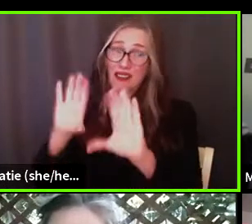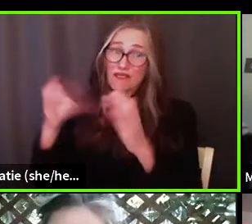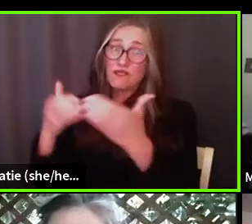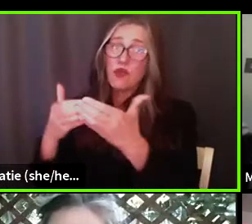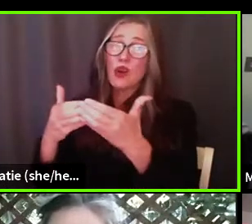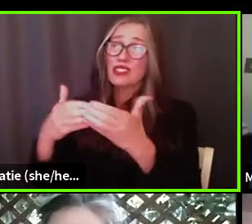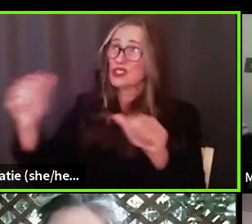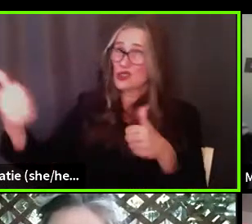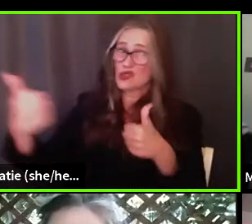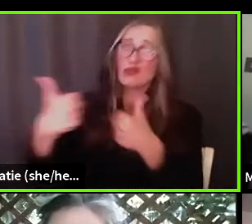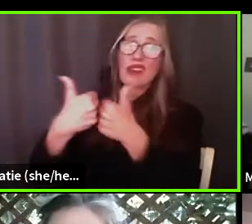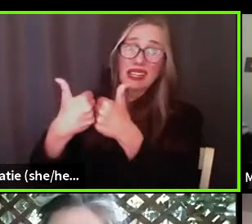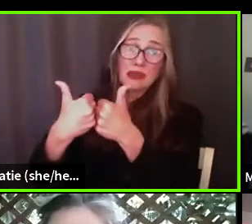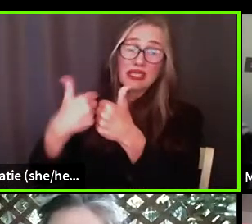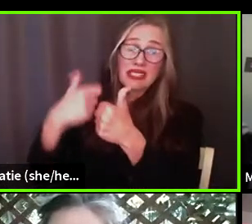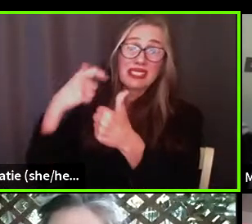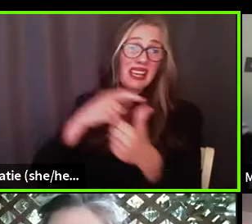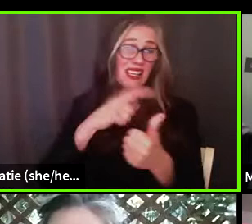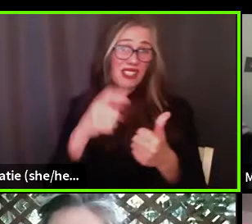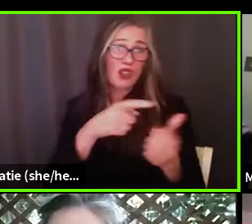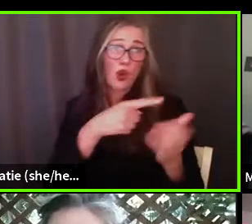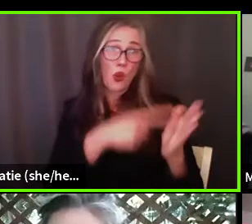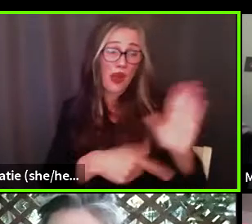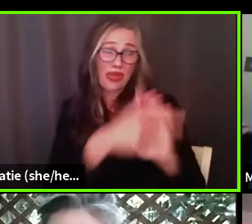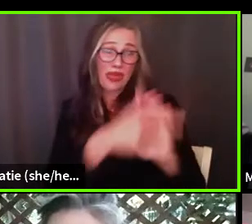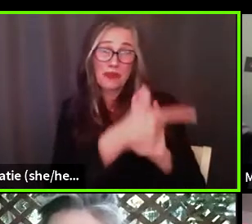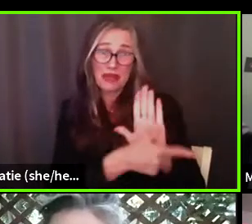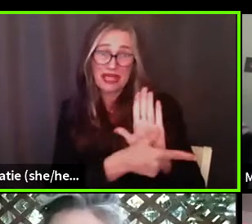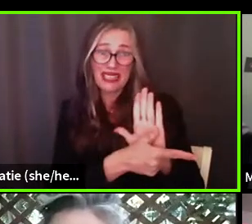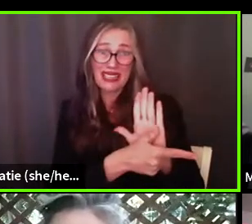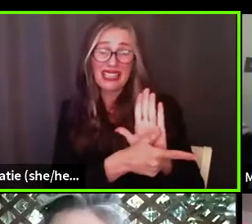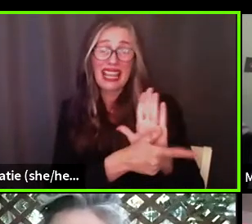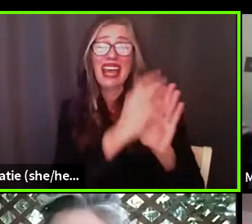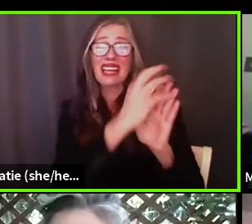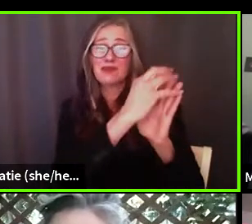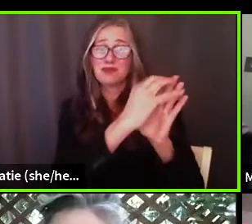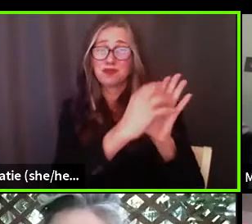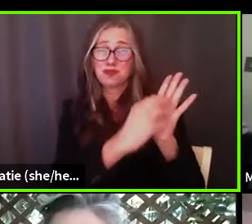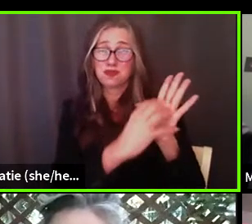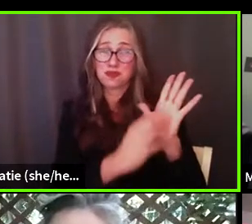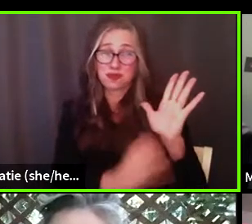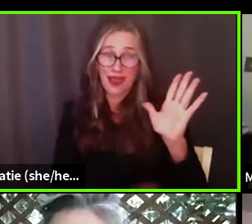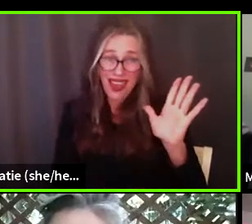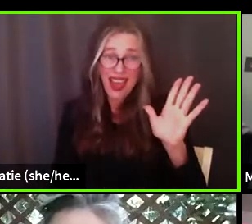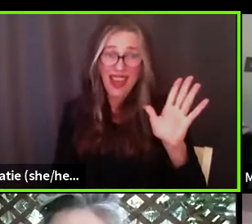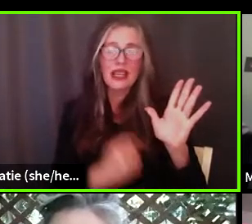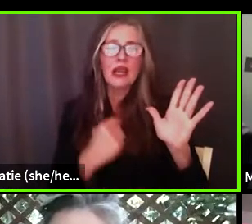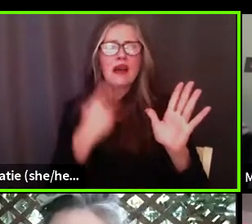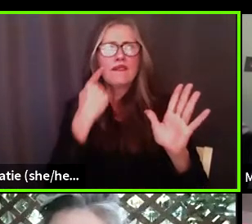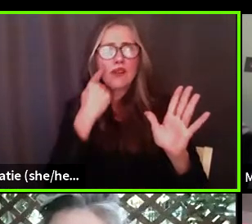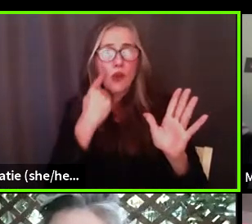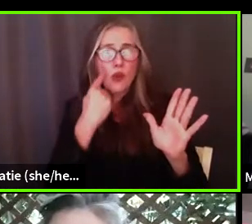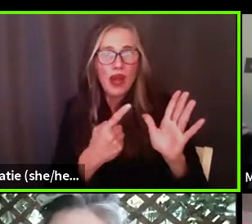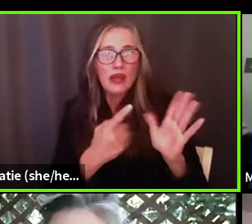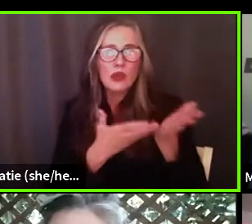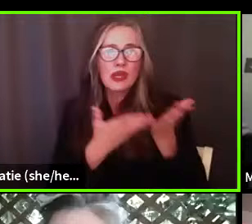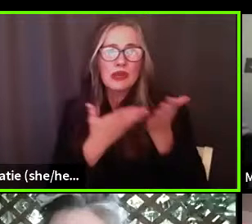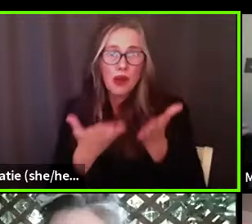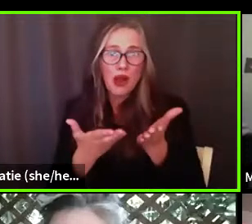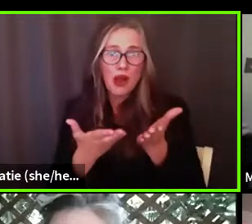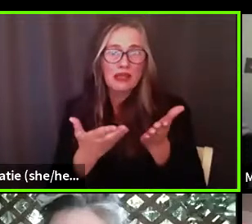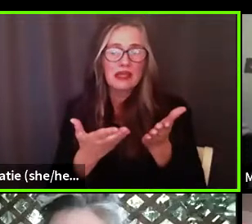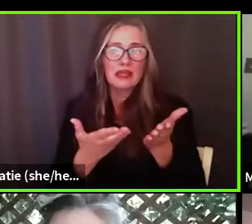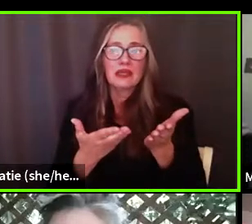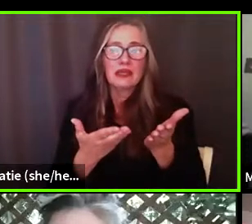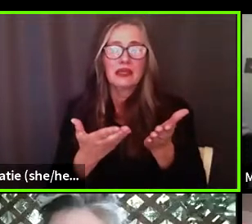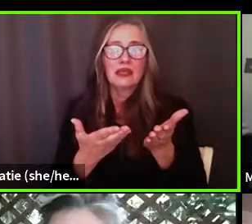the provisions of the bill to ensure that we brought reparations and awareness to this these